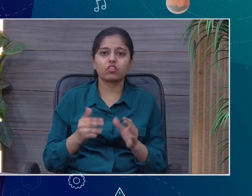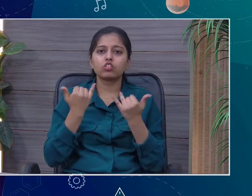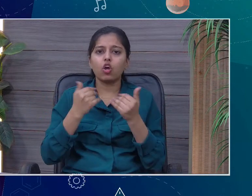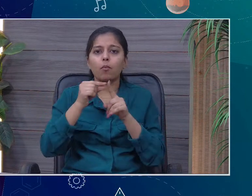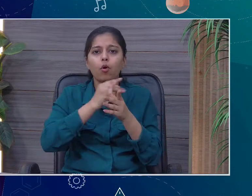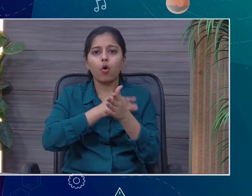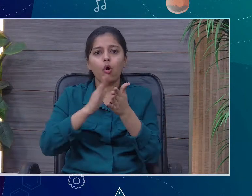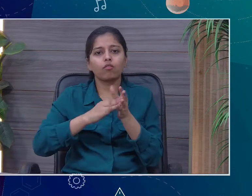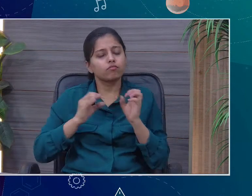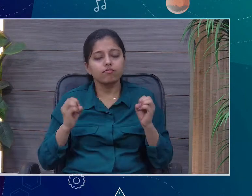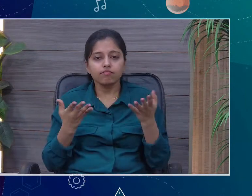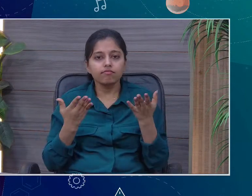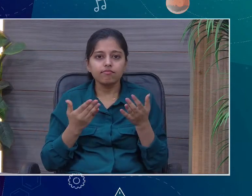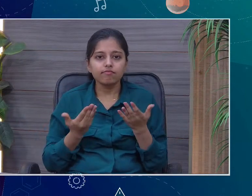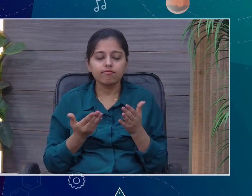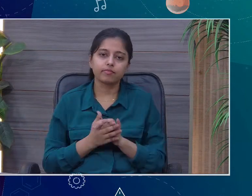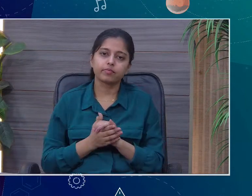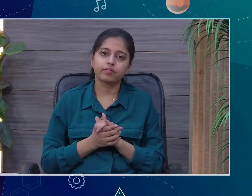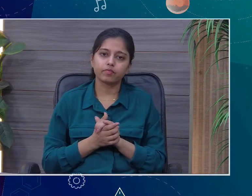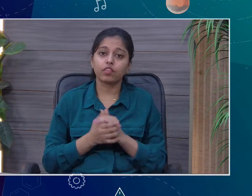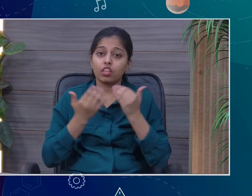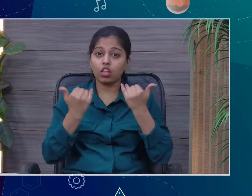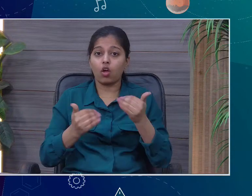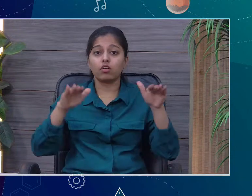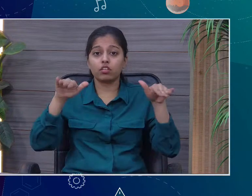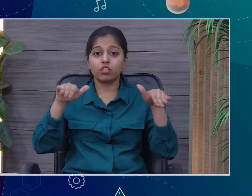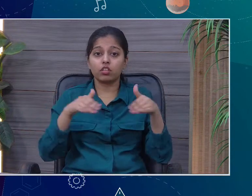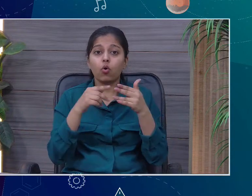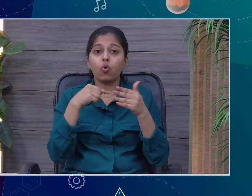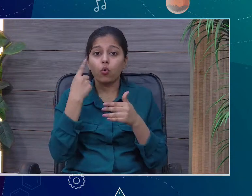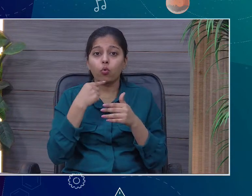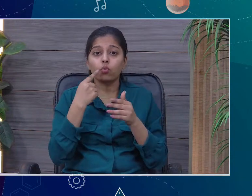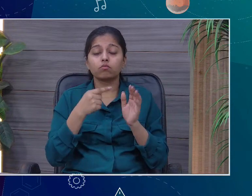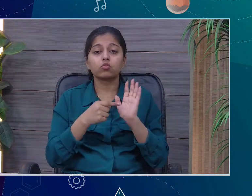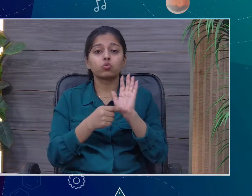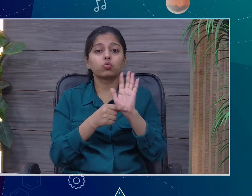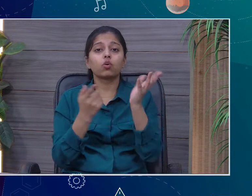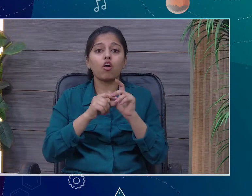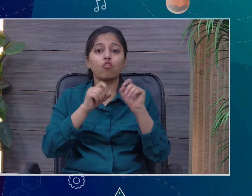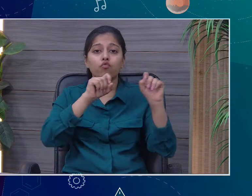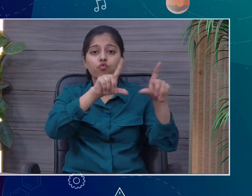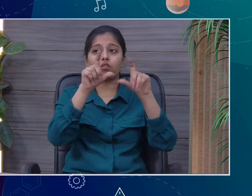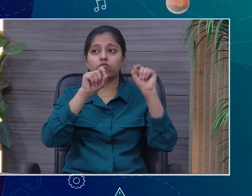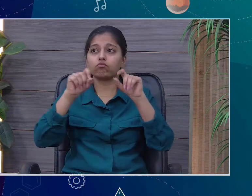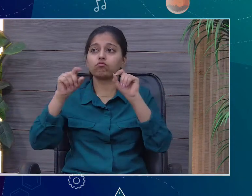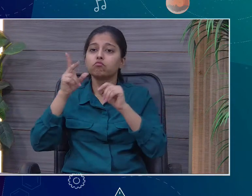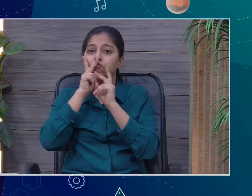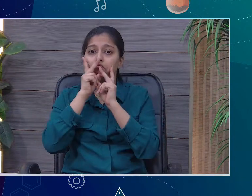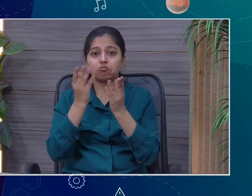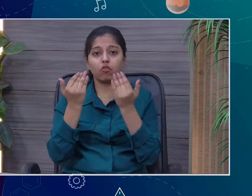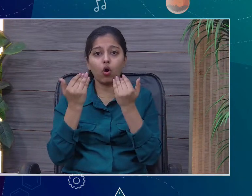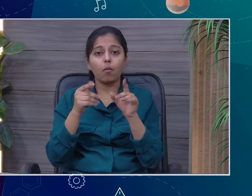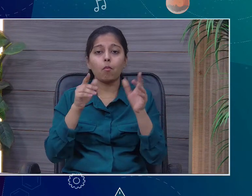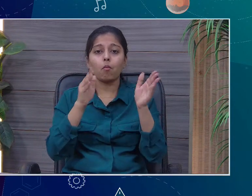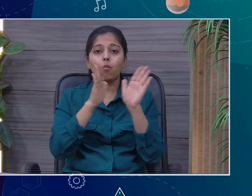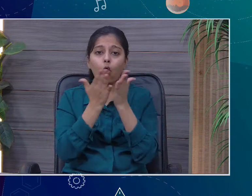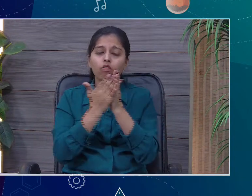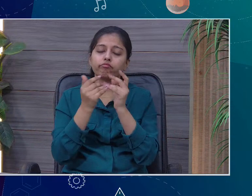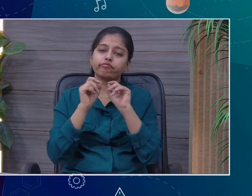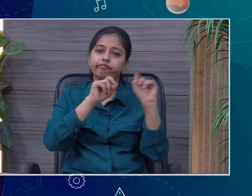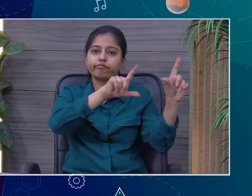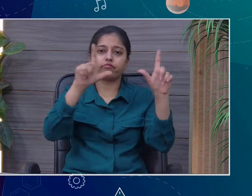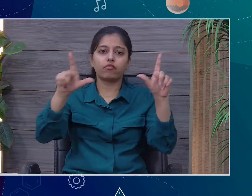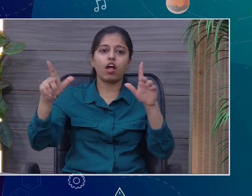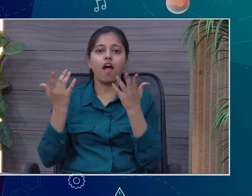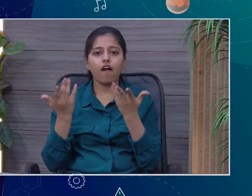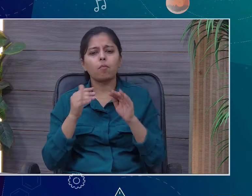ma'am? Yes. And for introducing the poem, we can show these pictures. These pictures are from the book, and we can tell